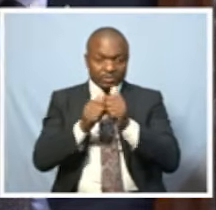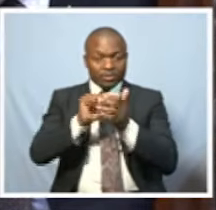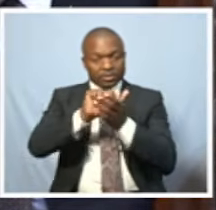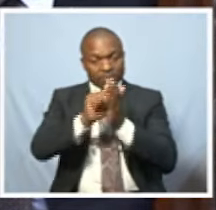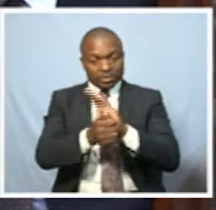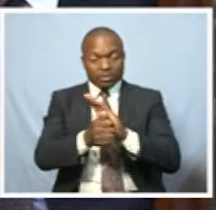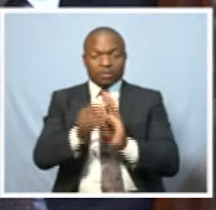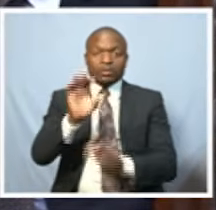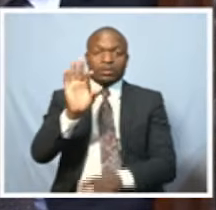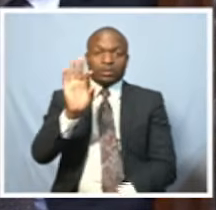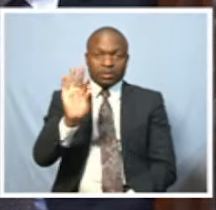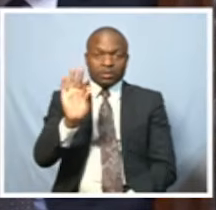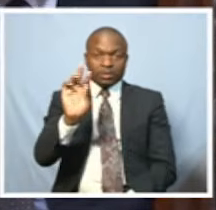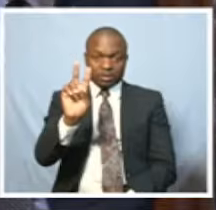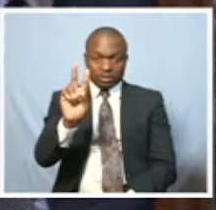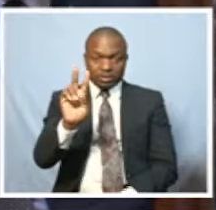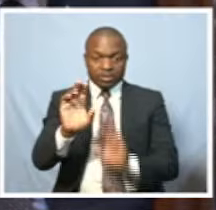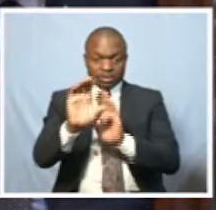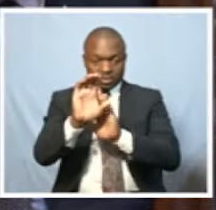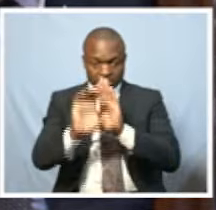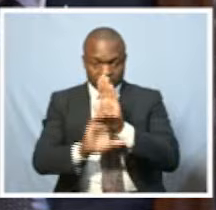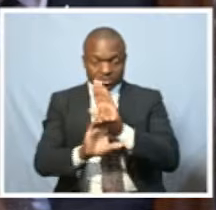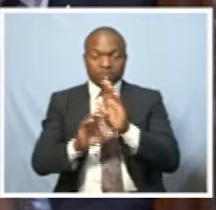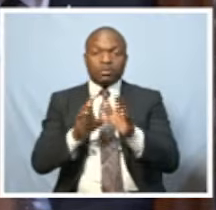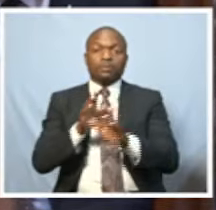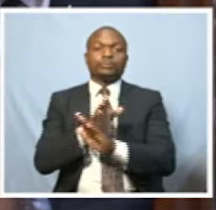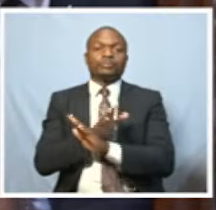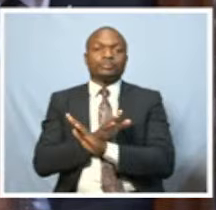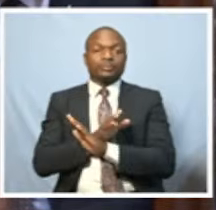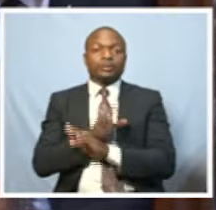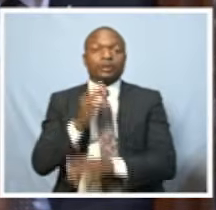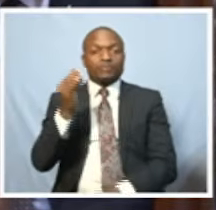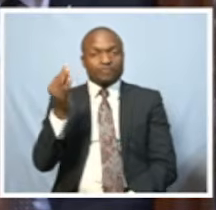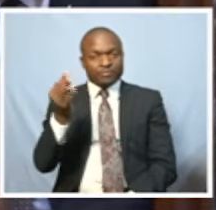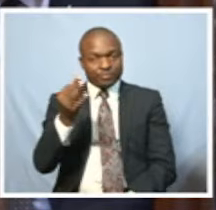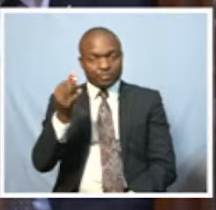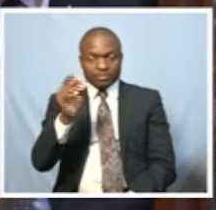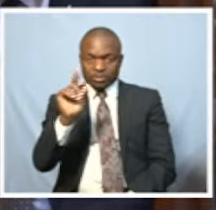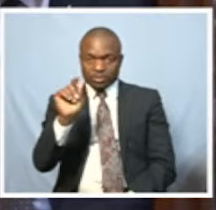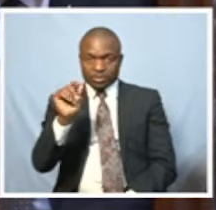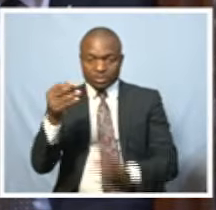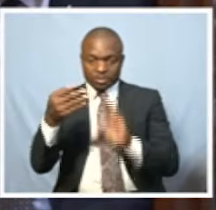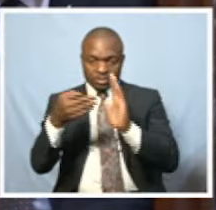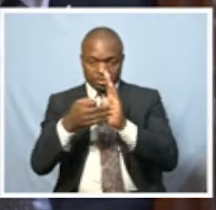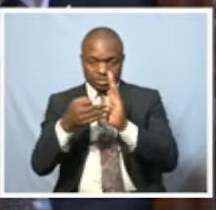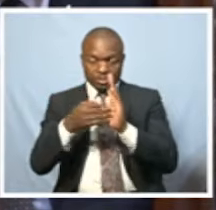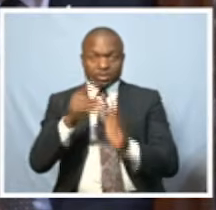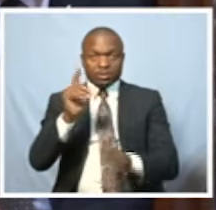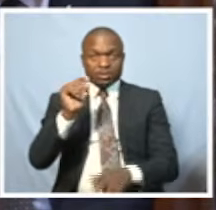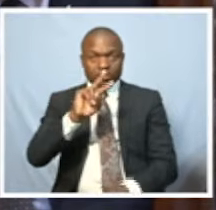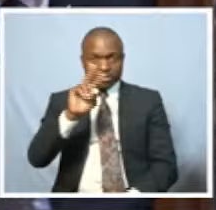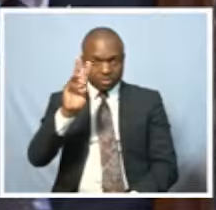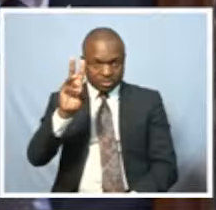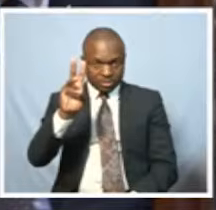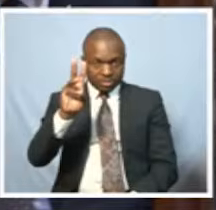Article 9(2) of the Constitution of the Republic of Zambia on Friday, 20th February